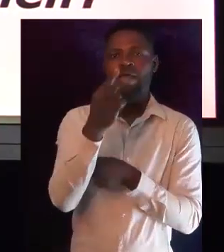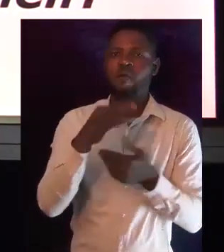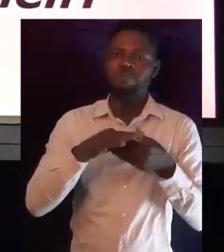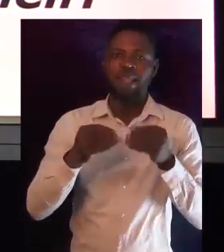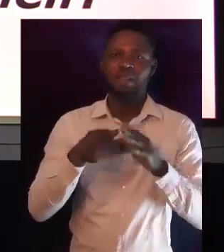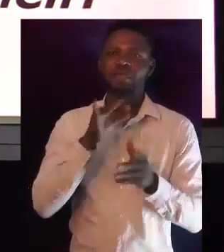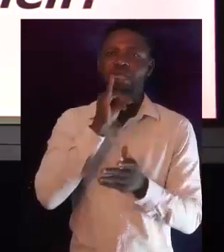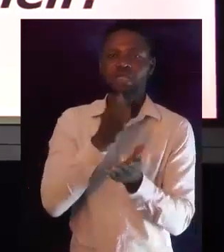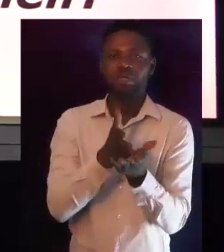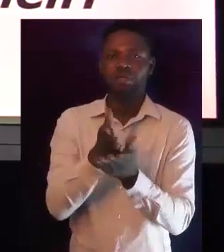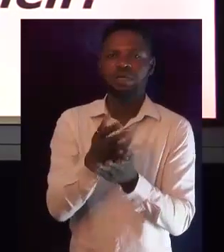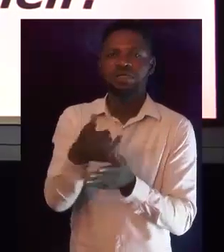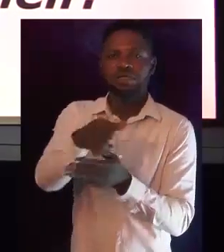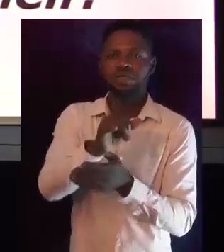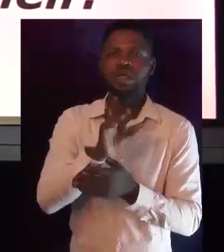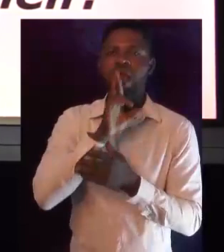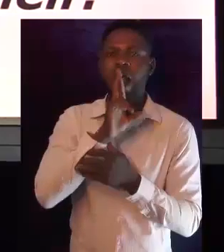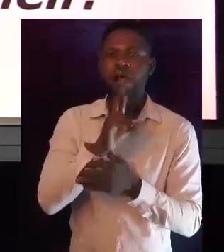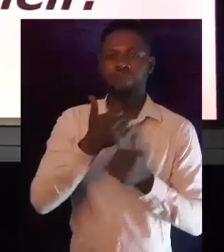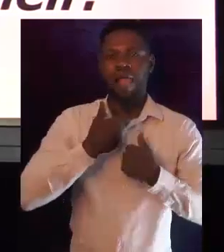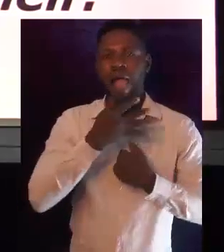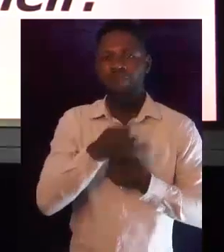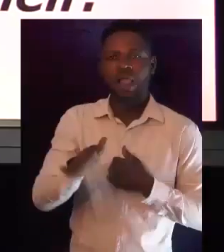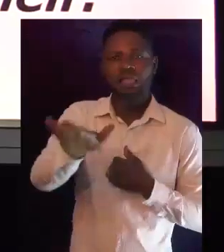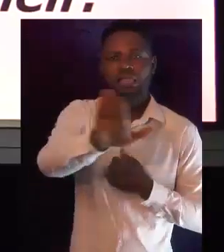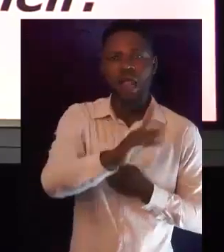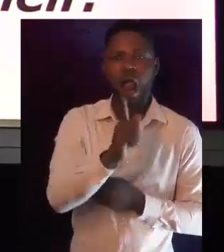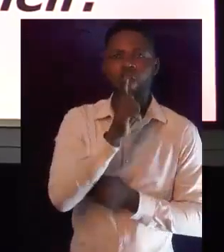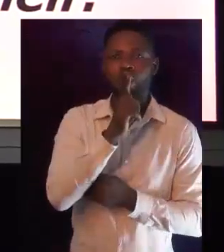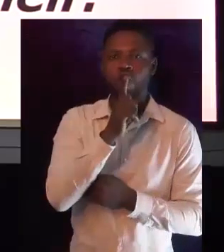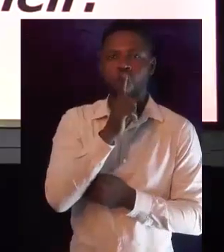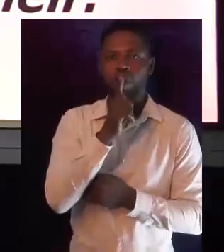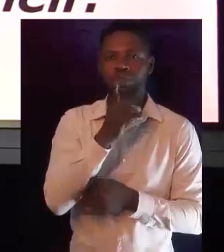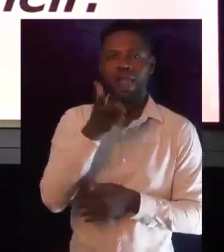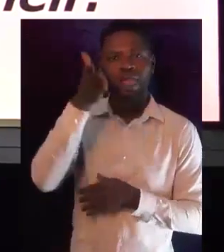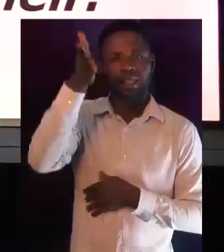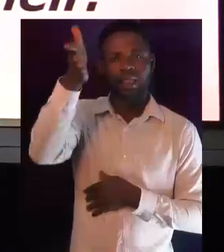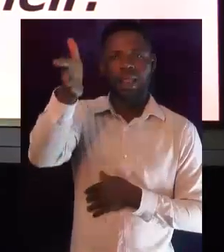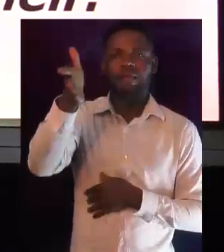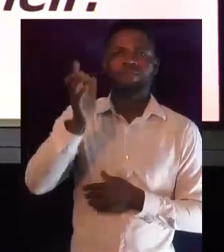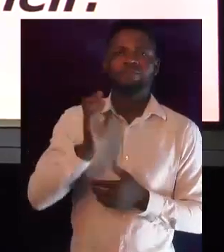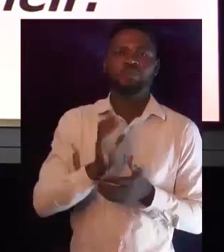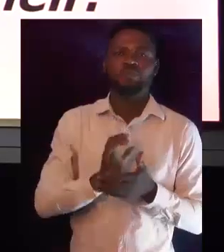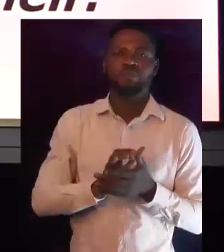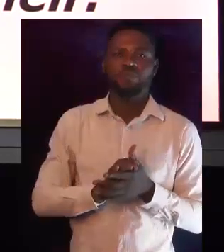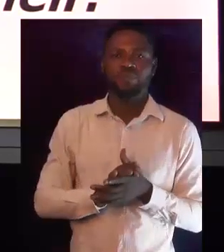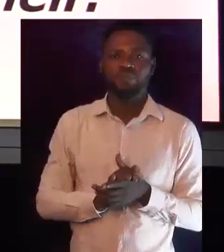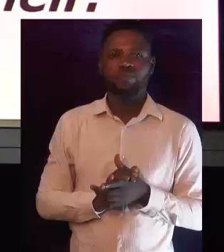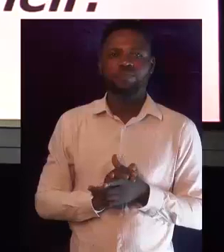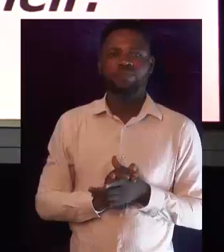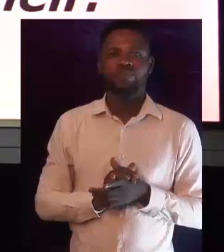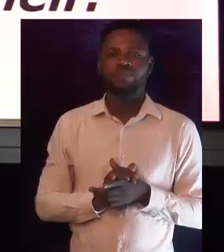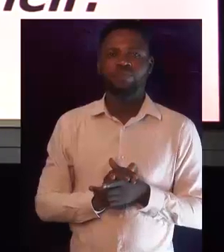The second sentence is correct. They are having their lunch there. They are having